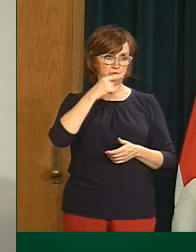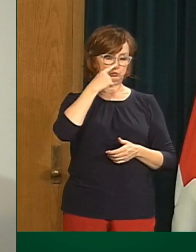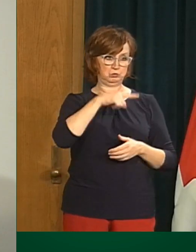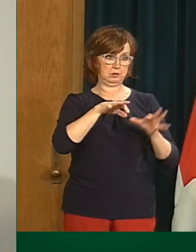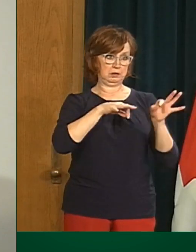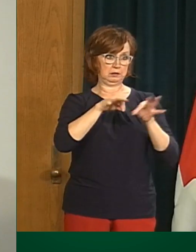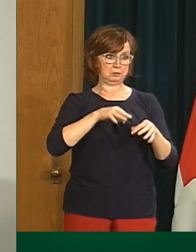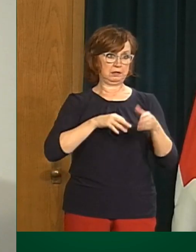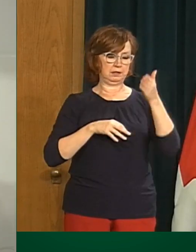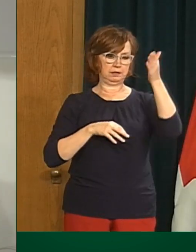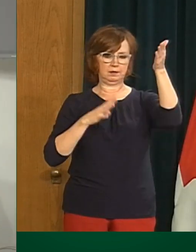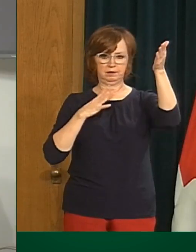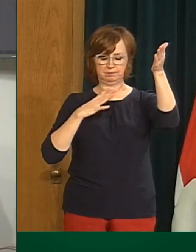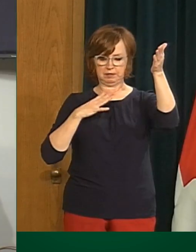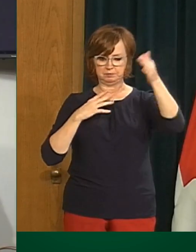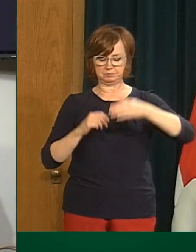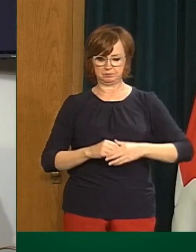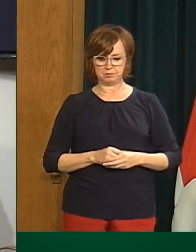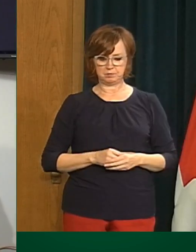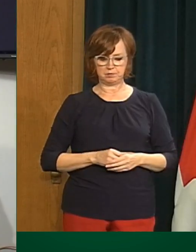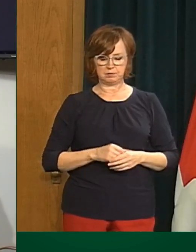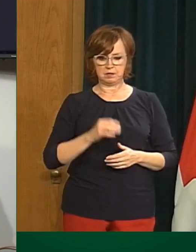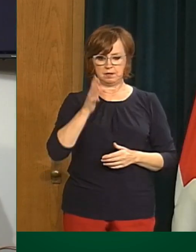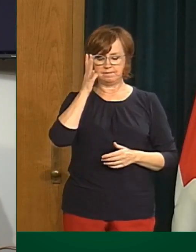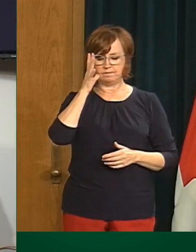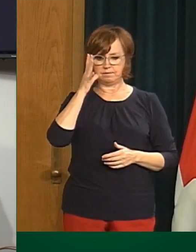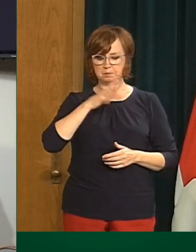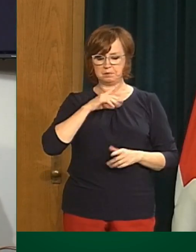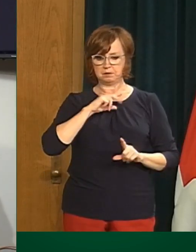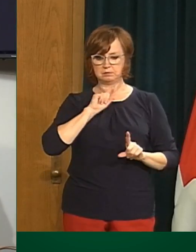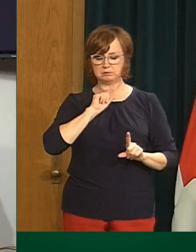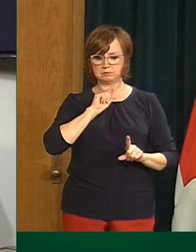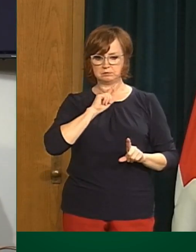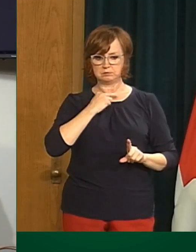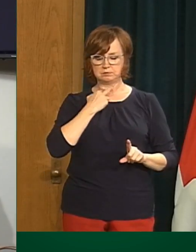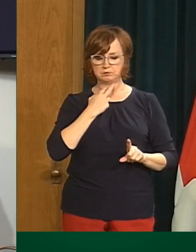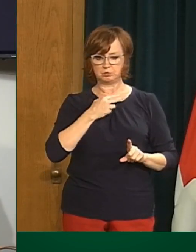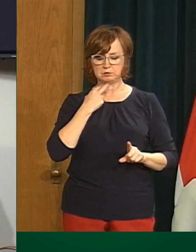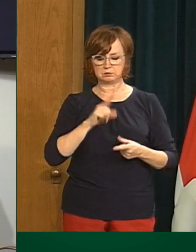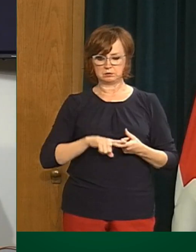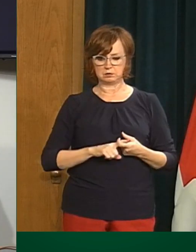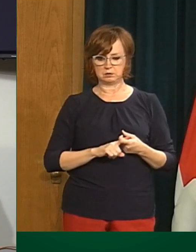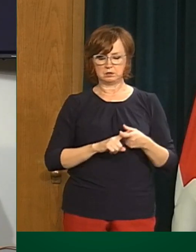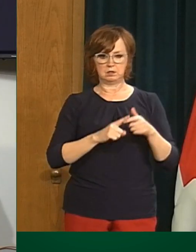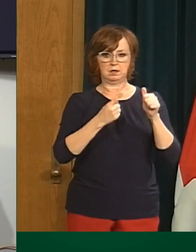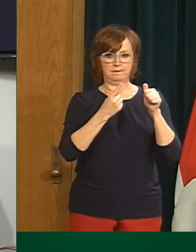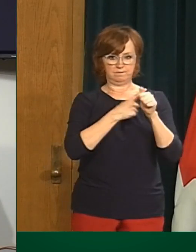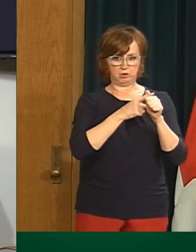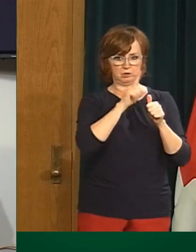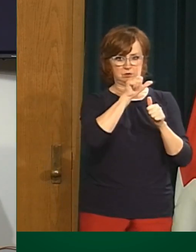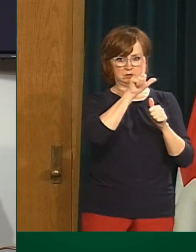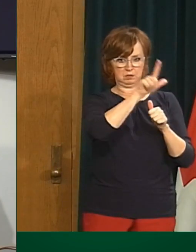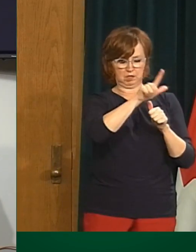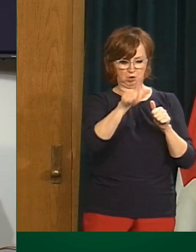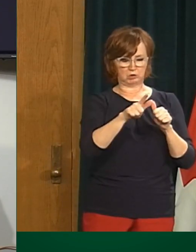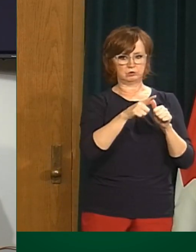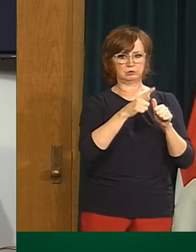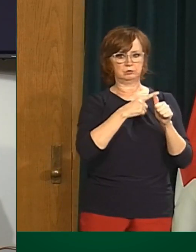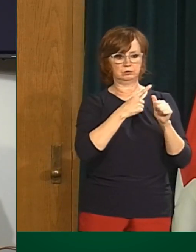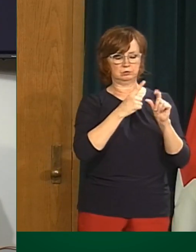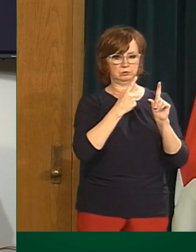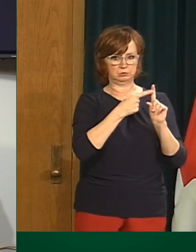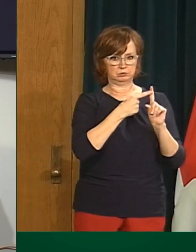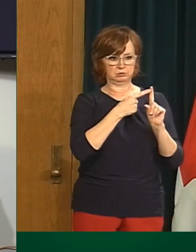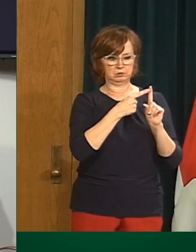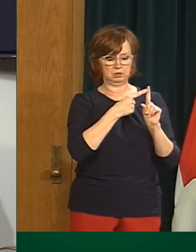point. So since the first onset of the first case in La Loche, when it was reported